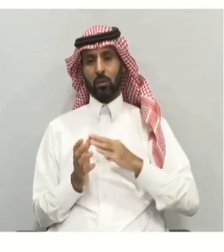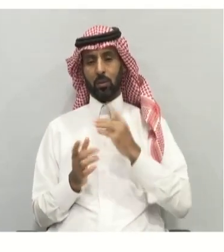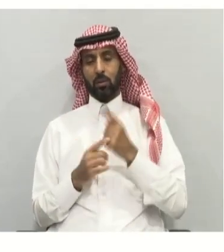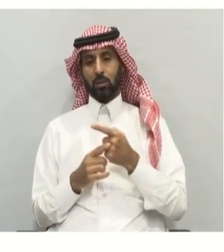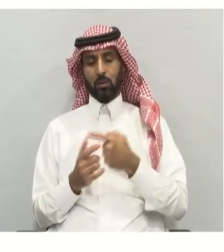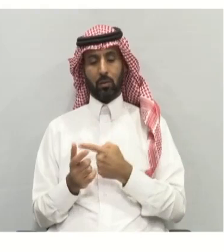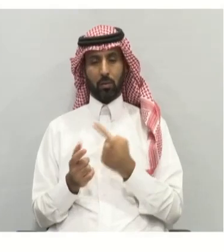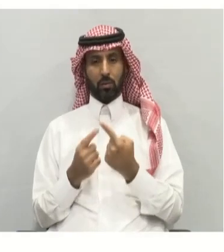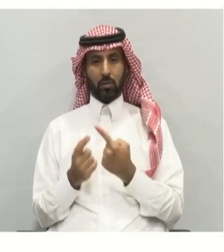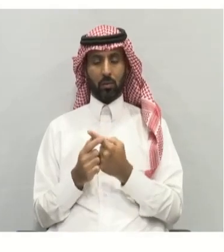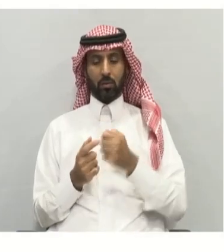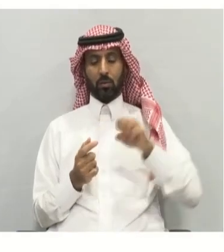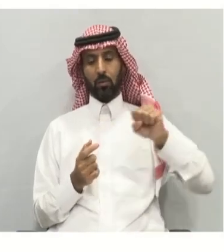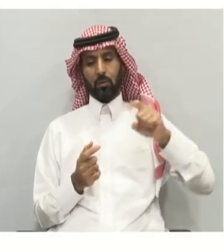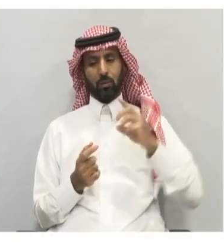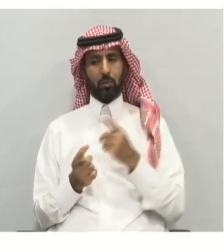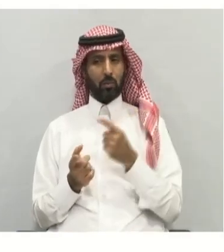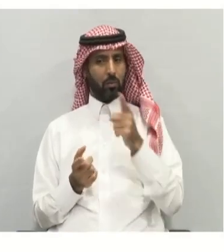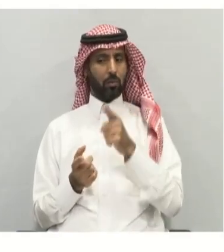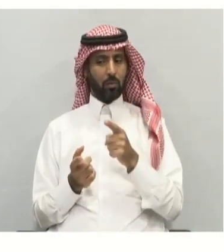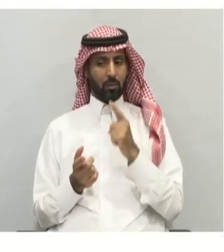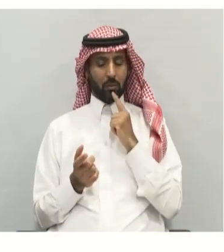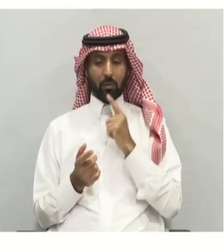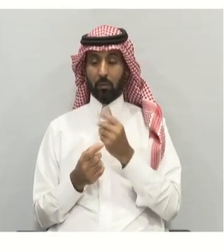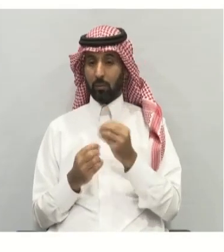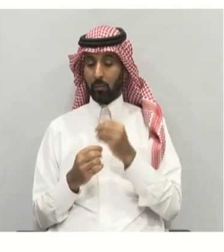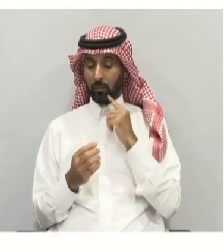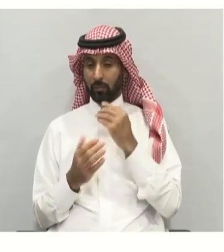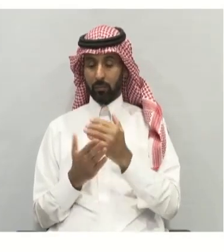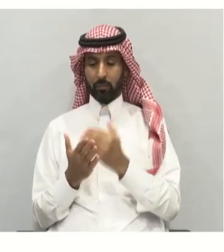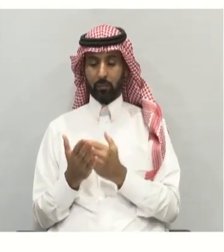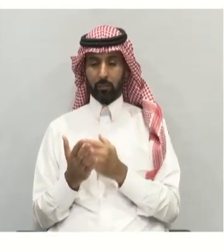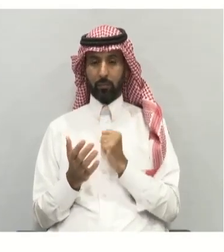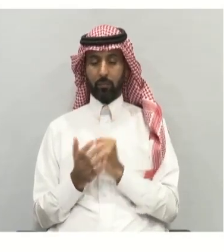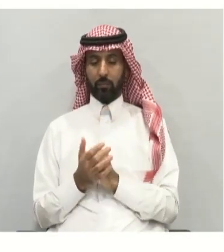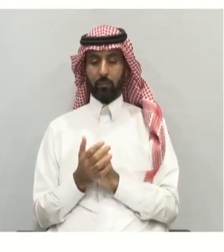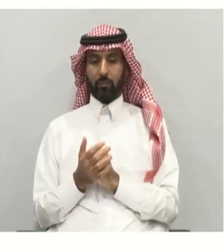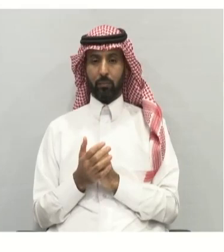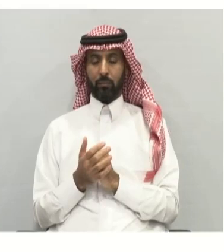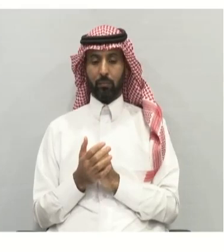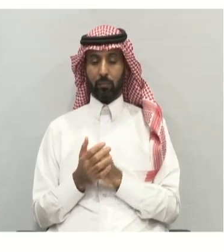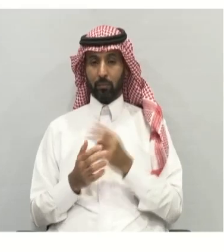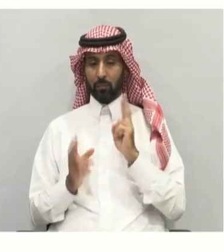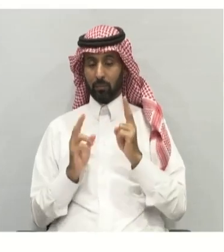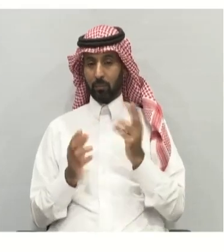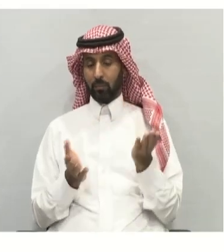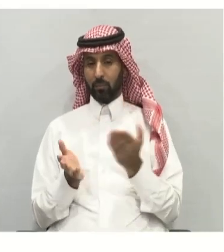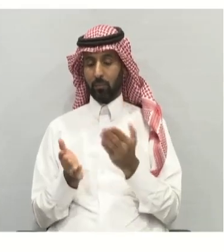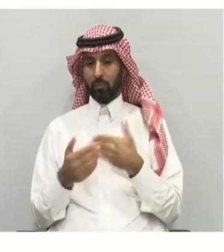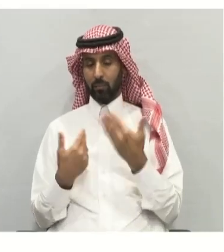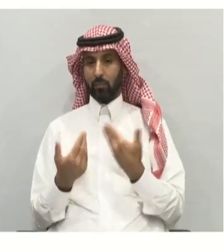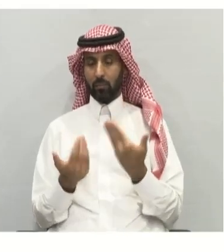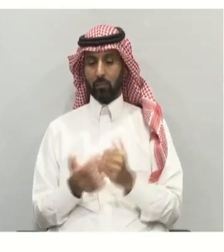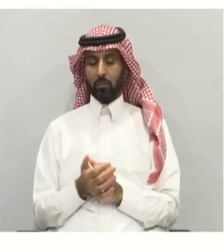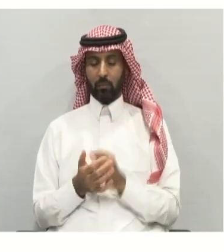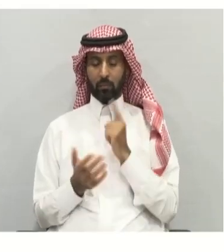and also Said is asking for more details about that parties, and so